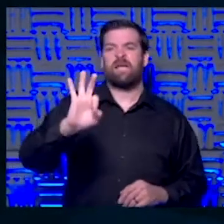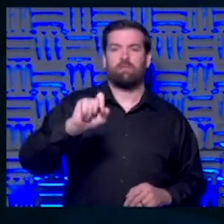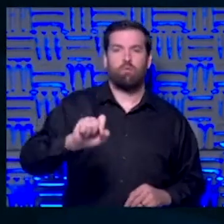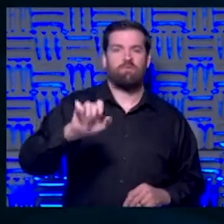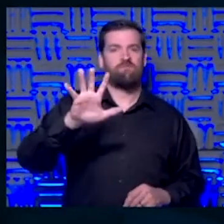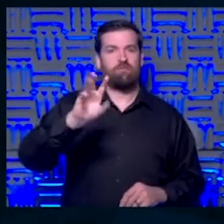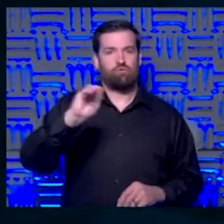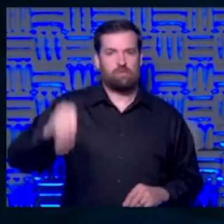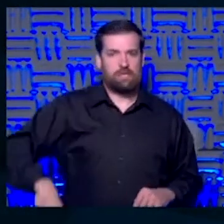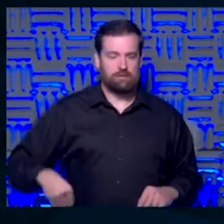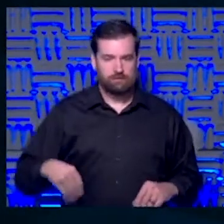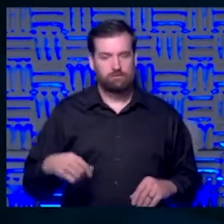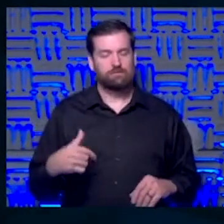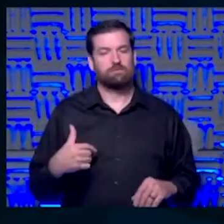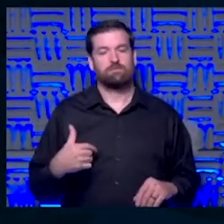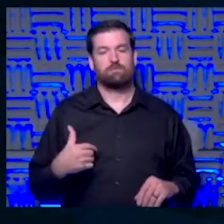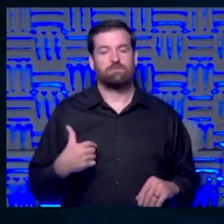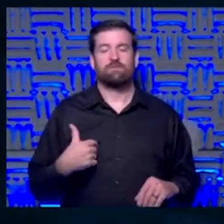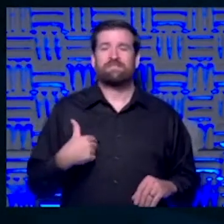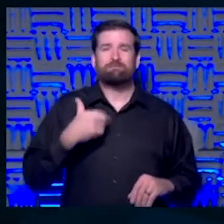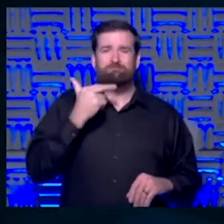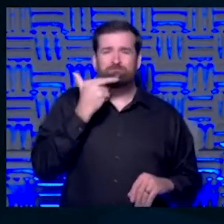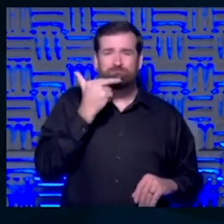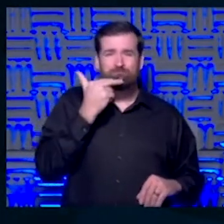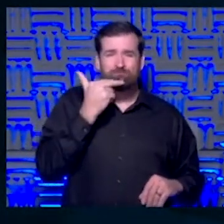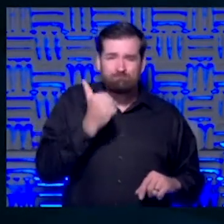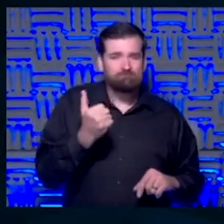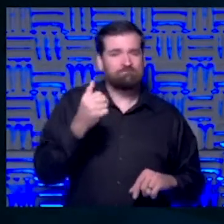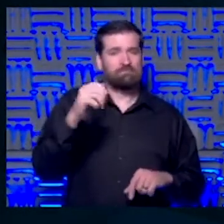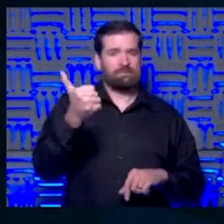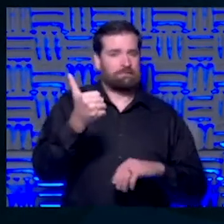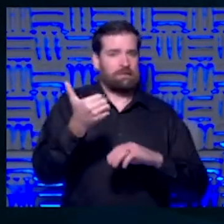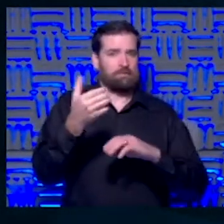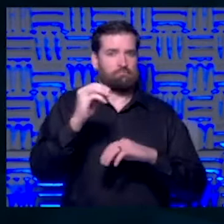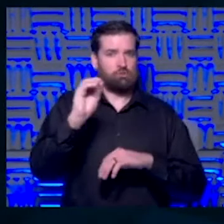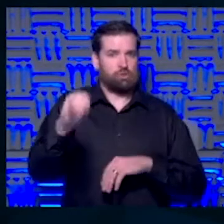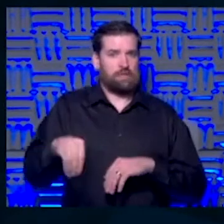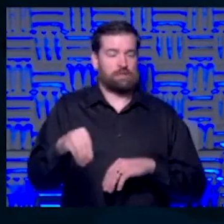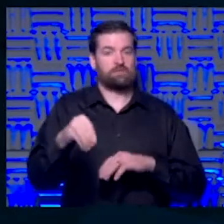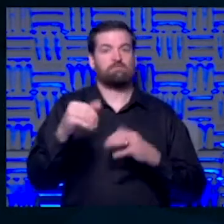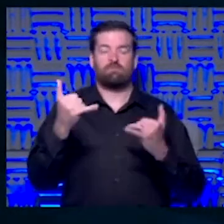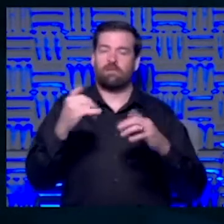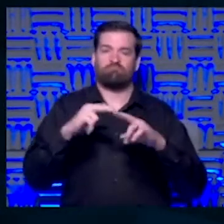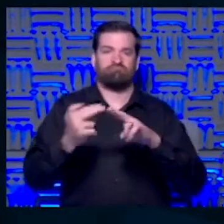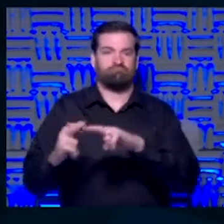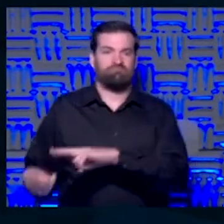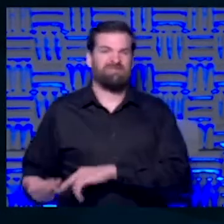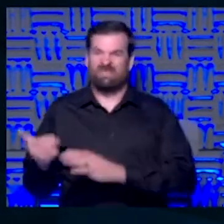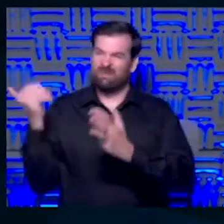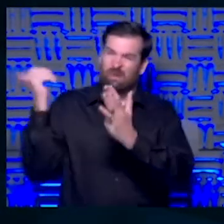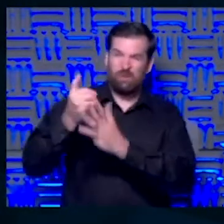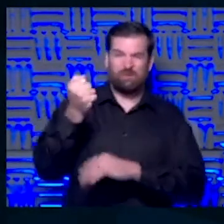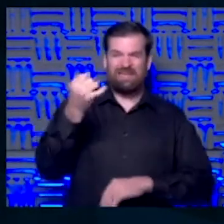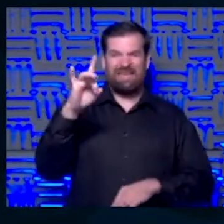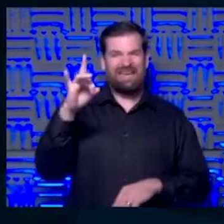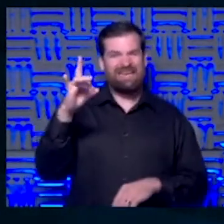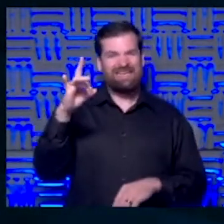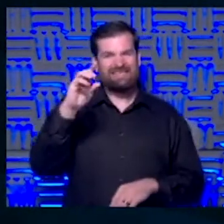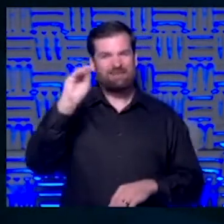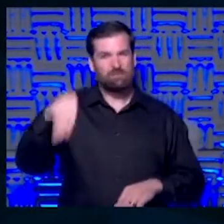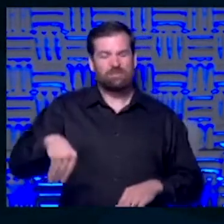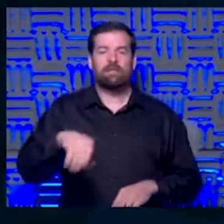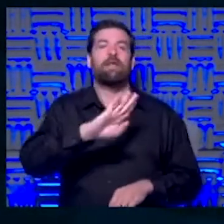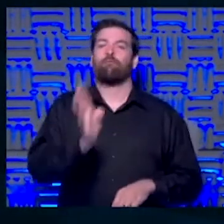9.5%. We've barely been above 10%, and it's getting better. We've never been anywhere close to 18%, so I don't know where that number came